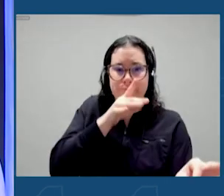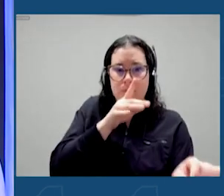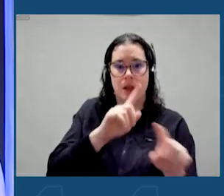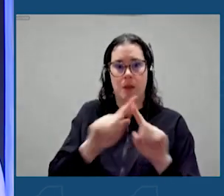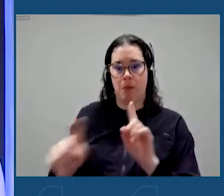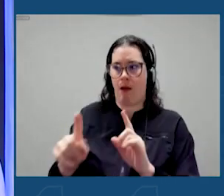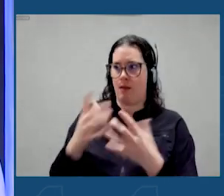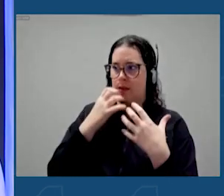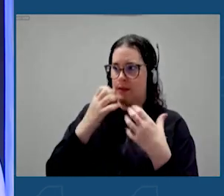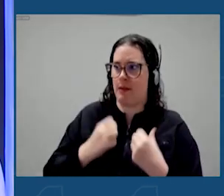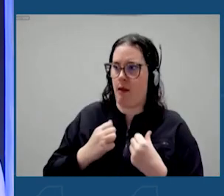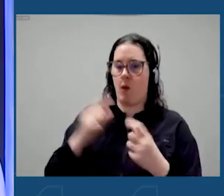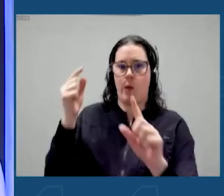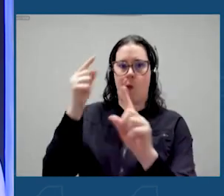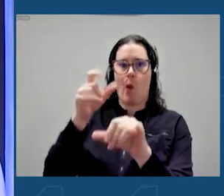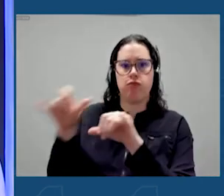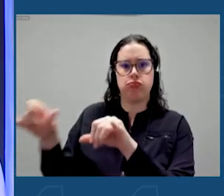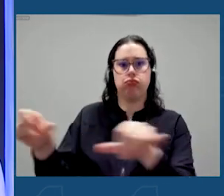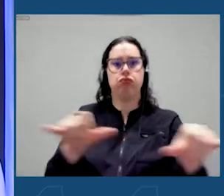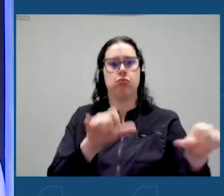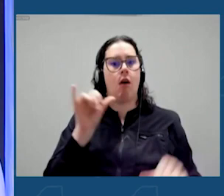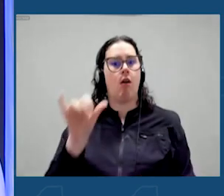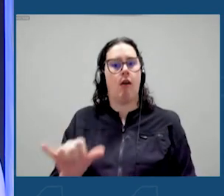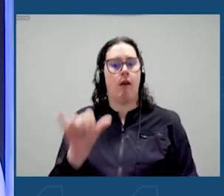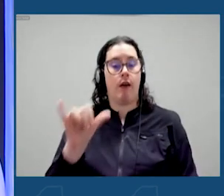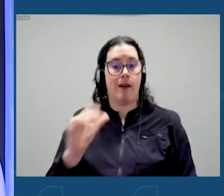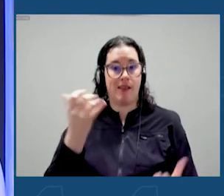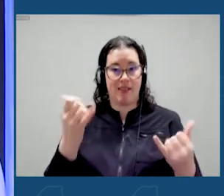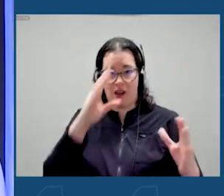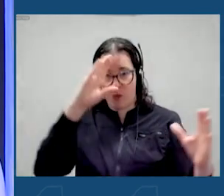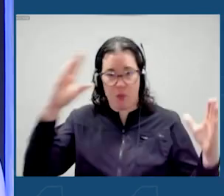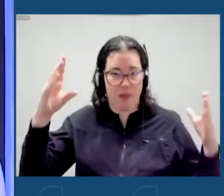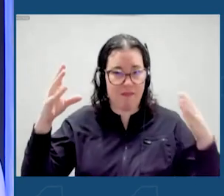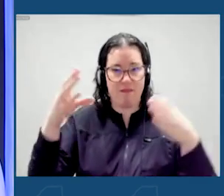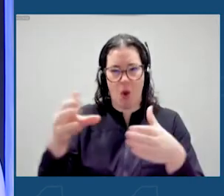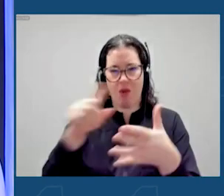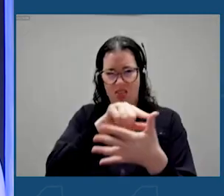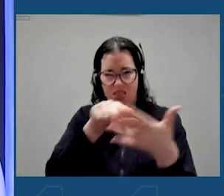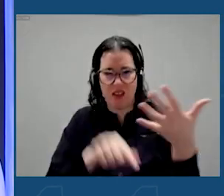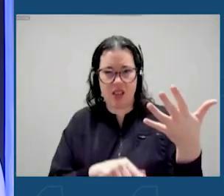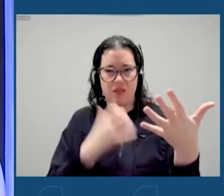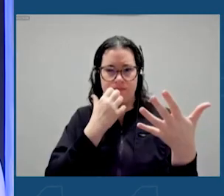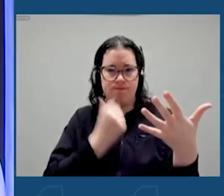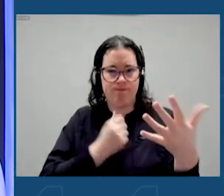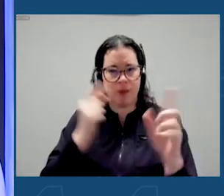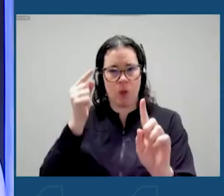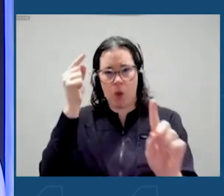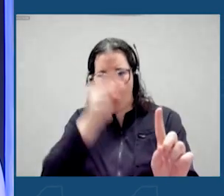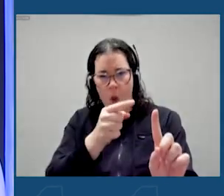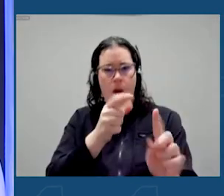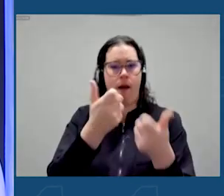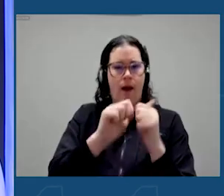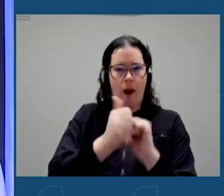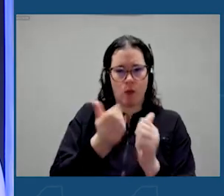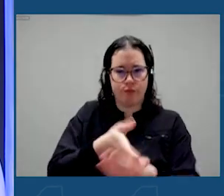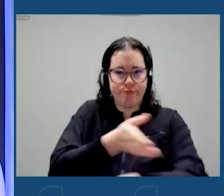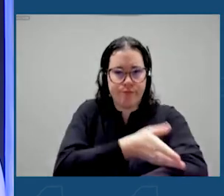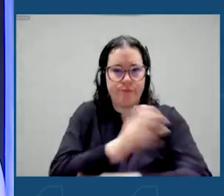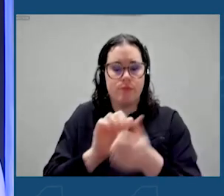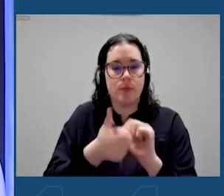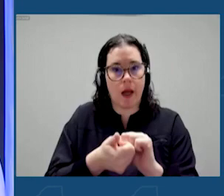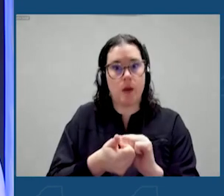desires. And we focus and zero in on those together. And so the alignment of